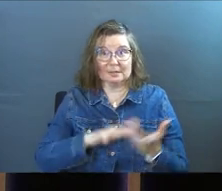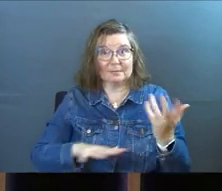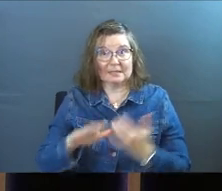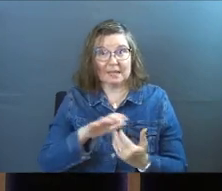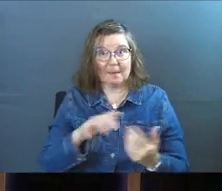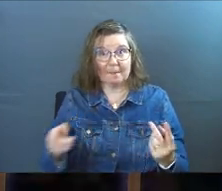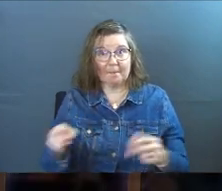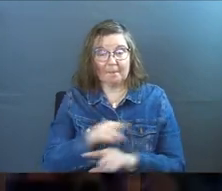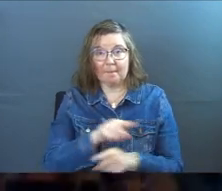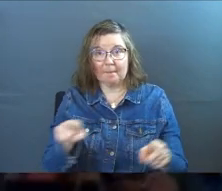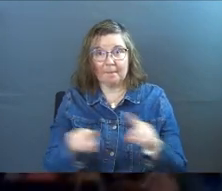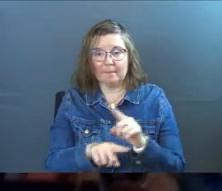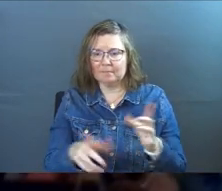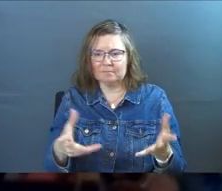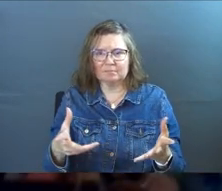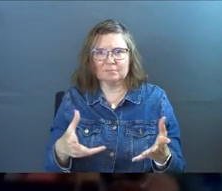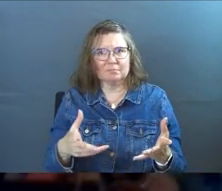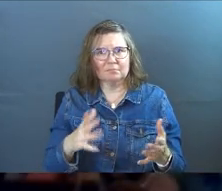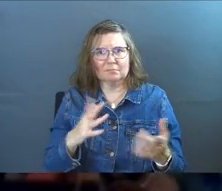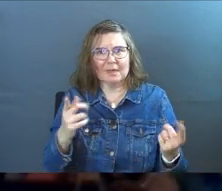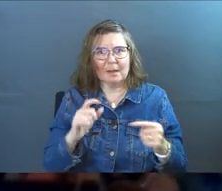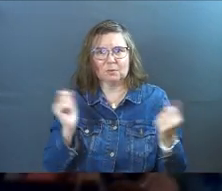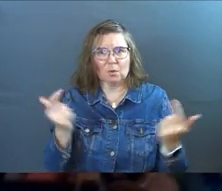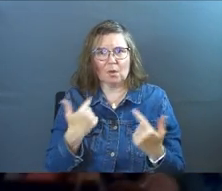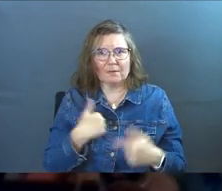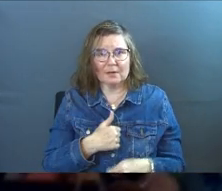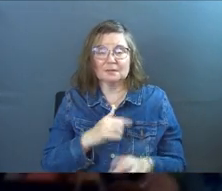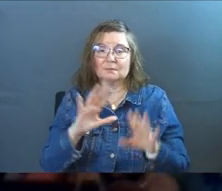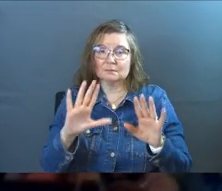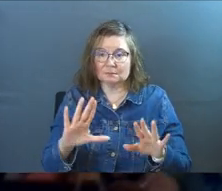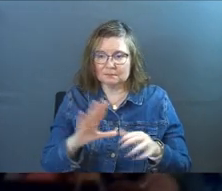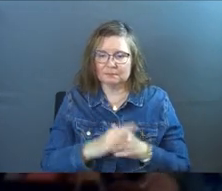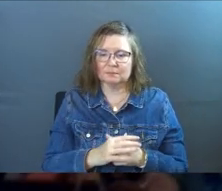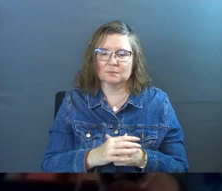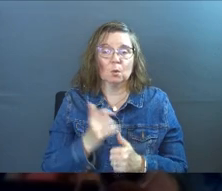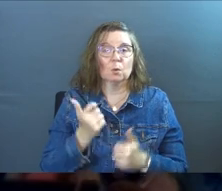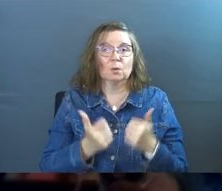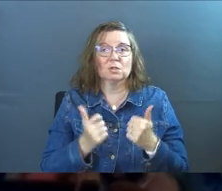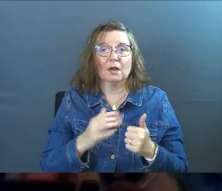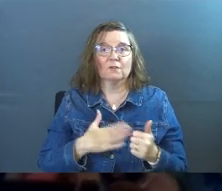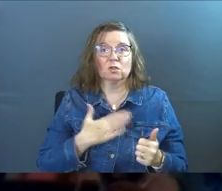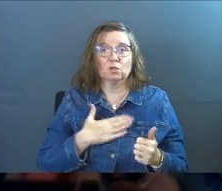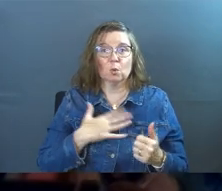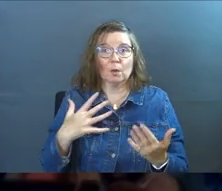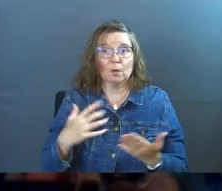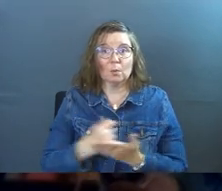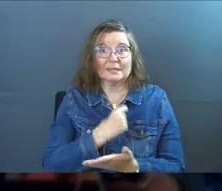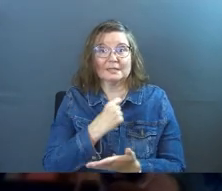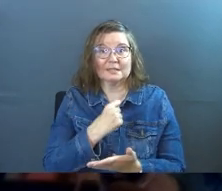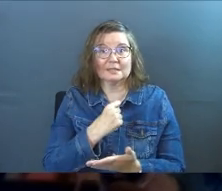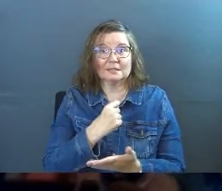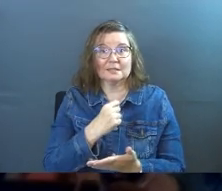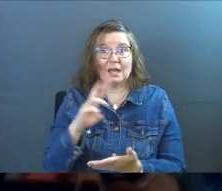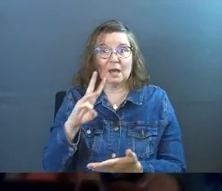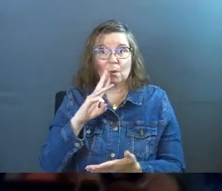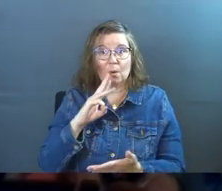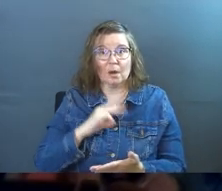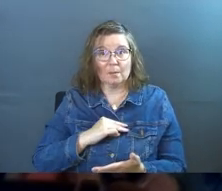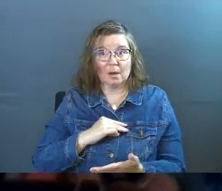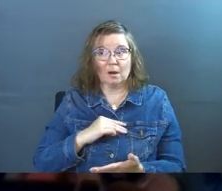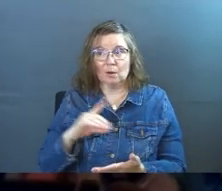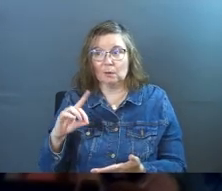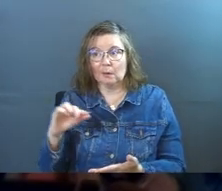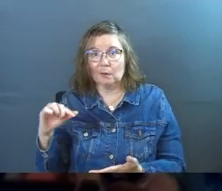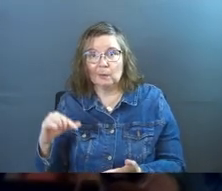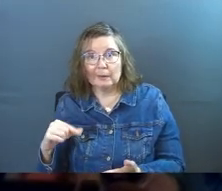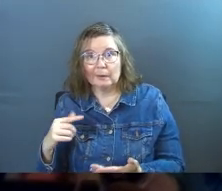yes? It's all of us. But here's the thing. Whichever joy wins at Walmart or Dairy